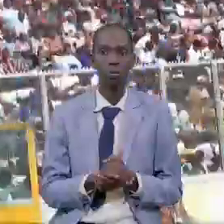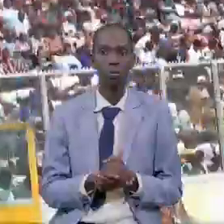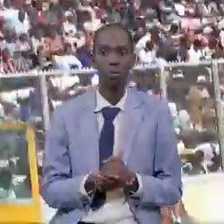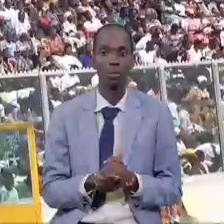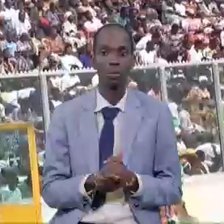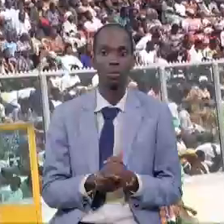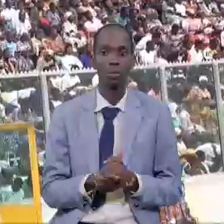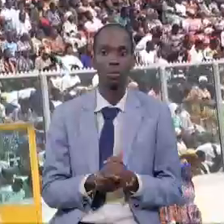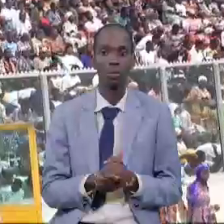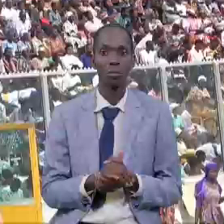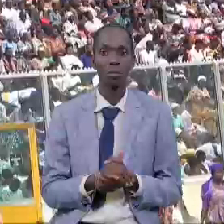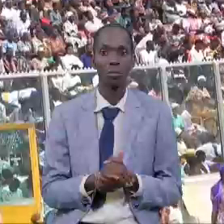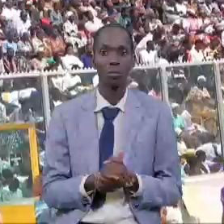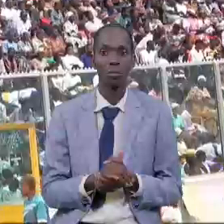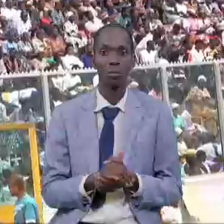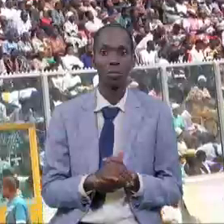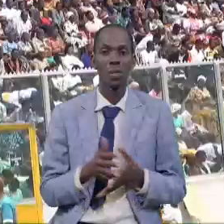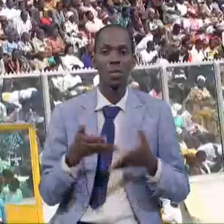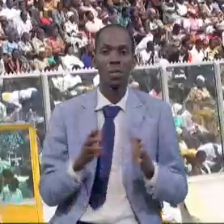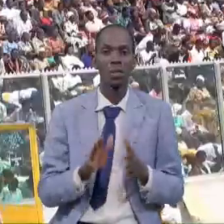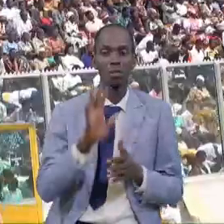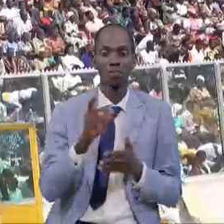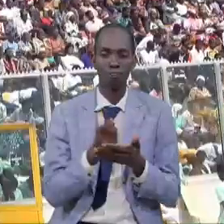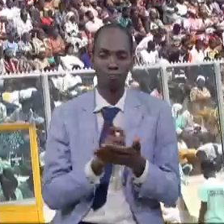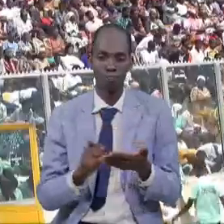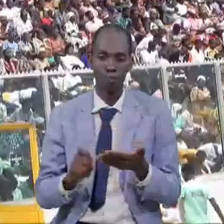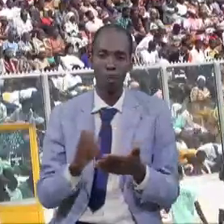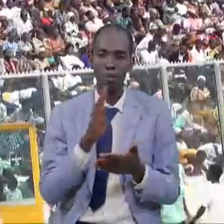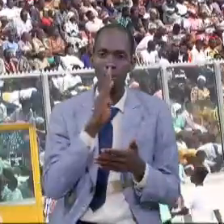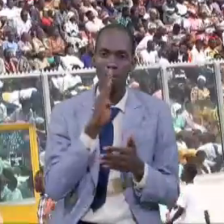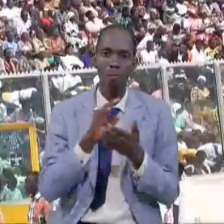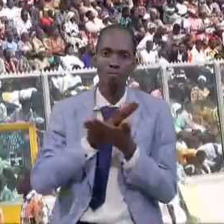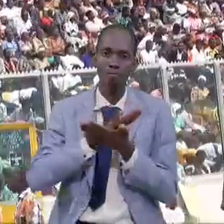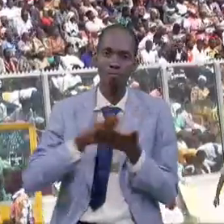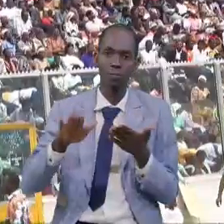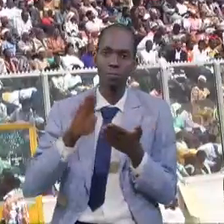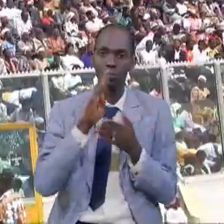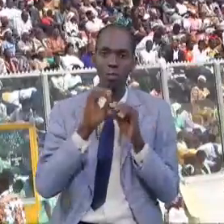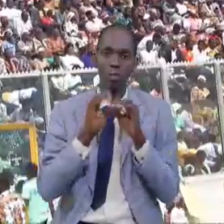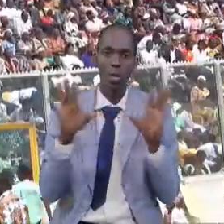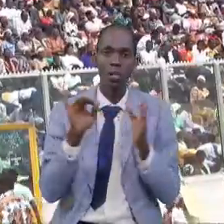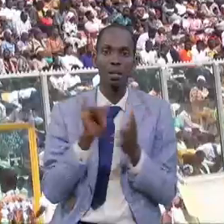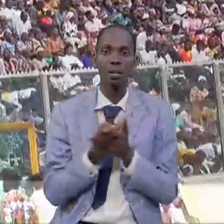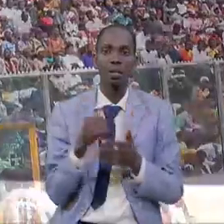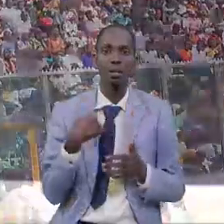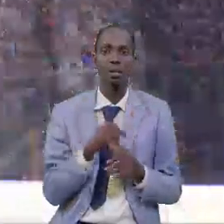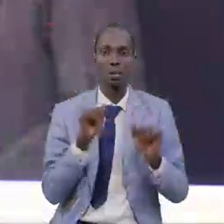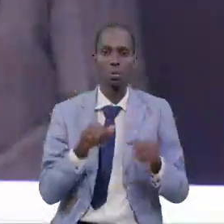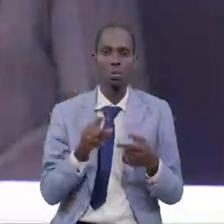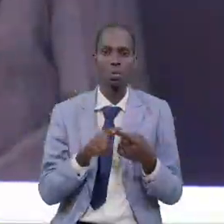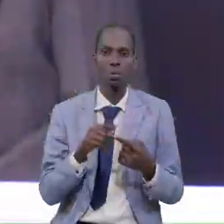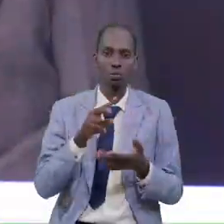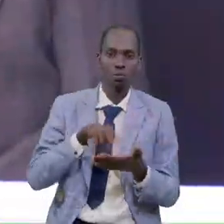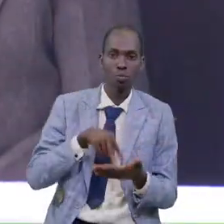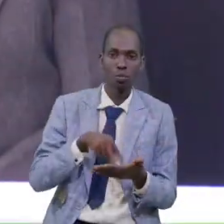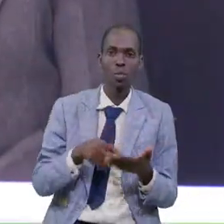Let the writings be legible so that we're able to see after you have presented your